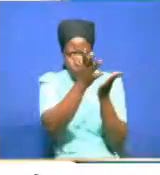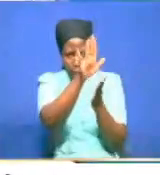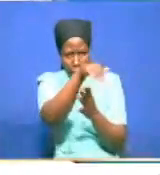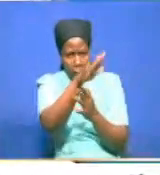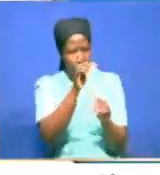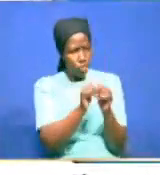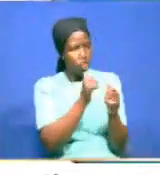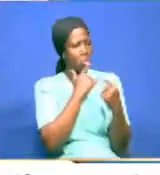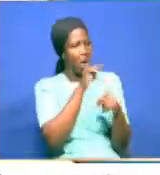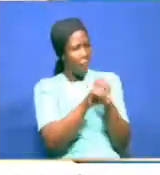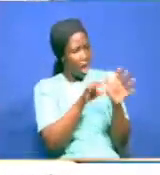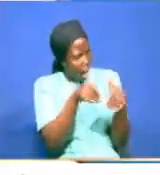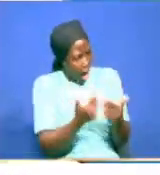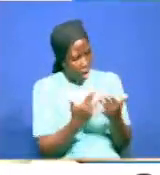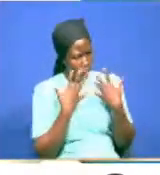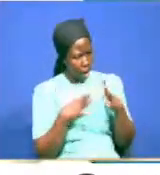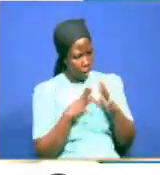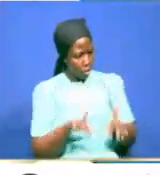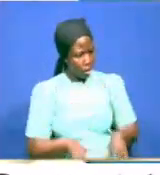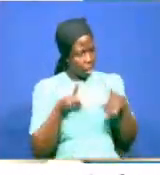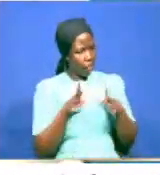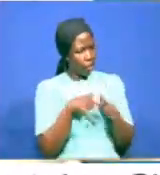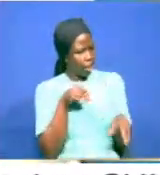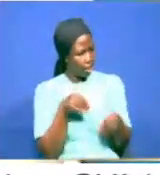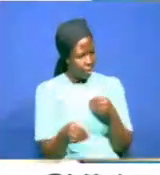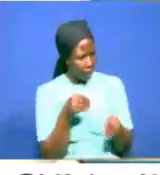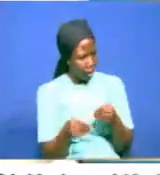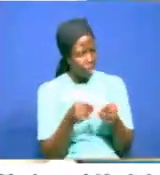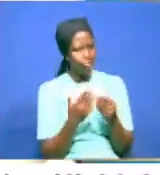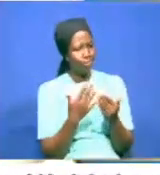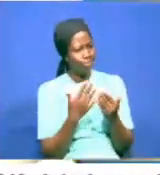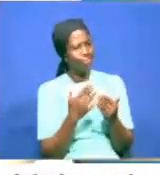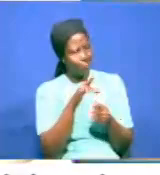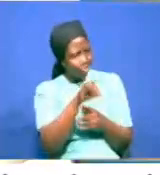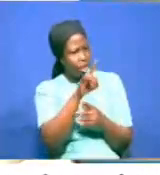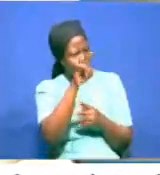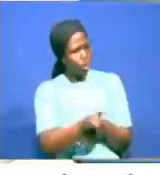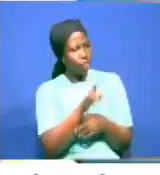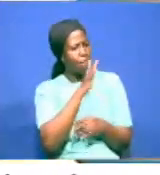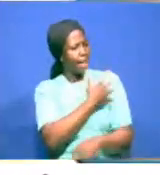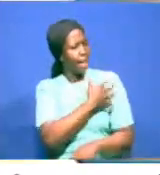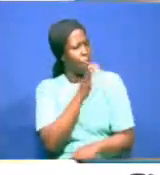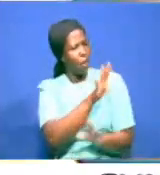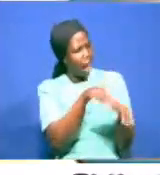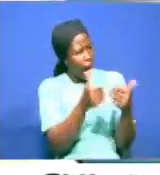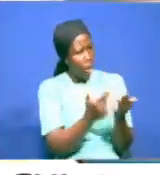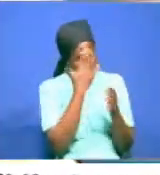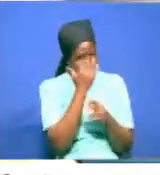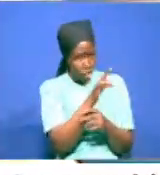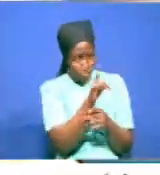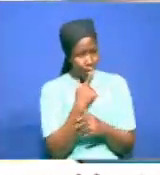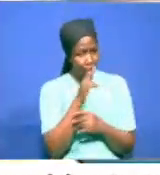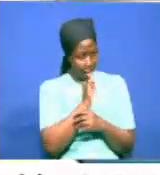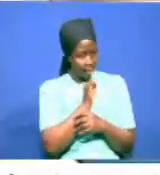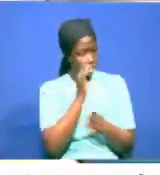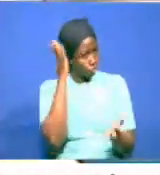about how people living with disabilities should actually be more empowered? Because as you have said, it's true,